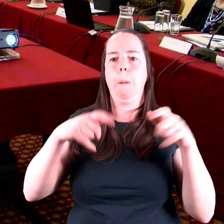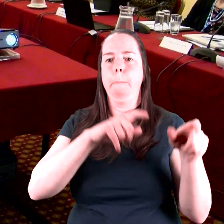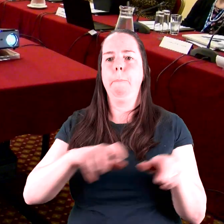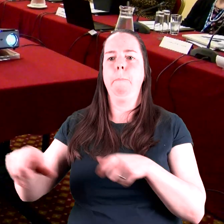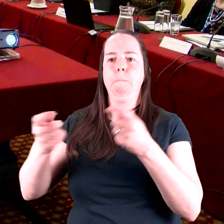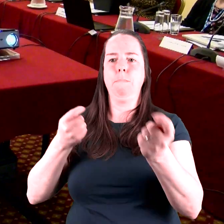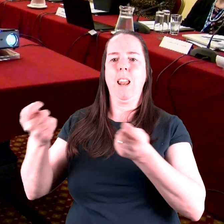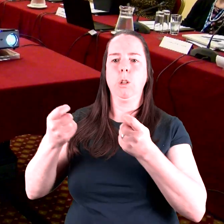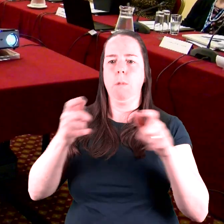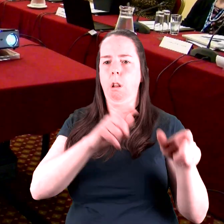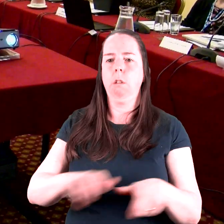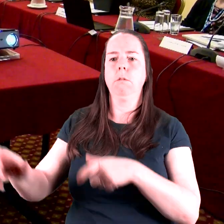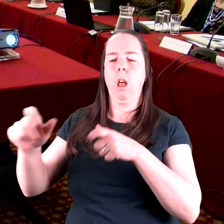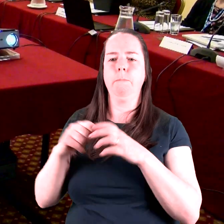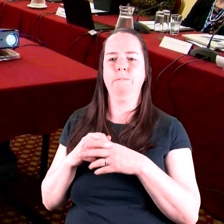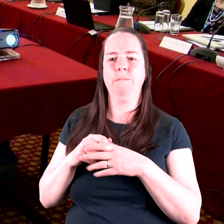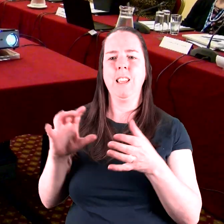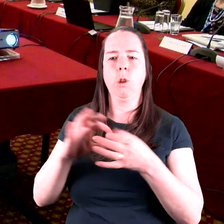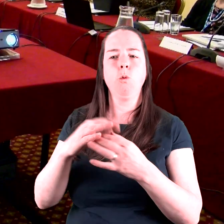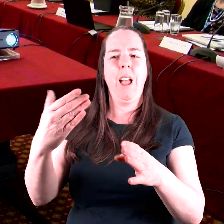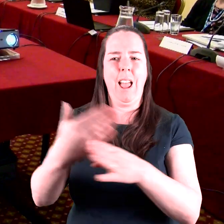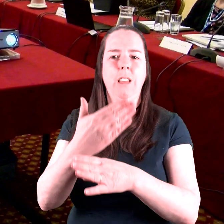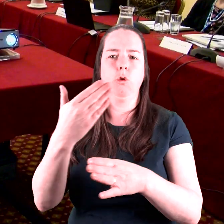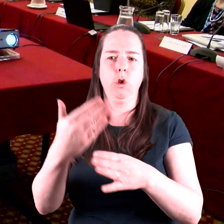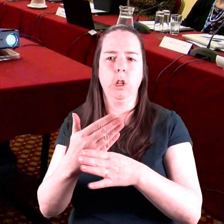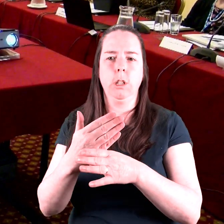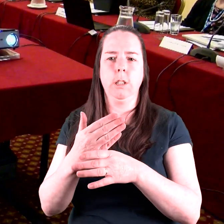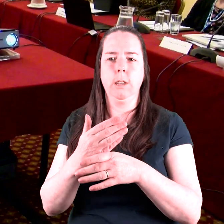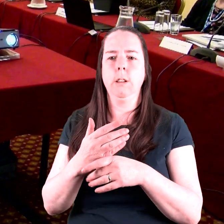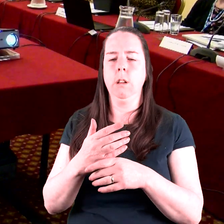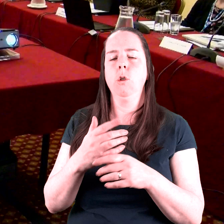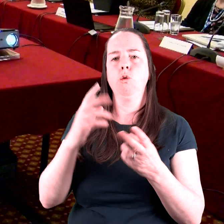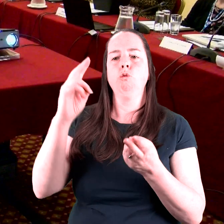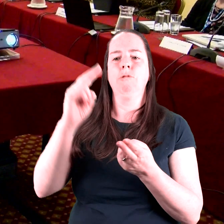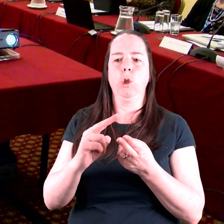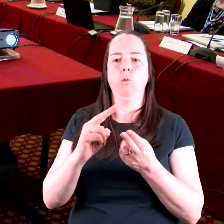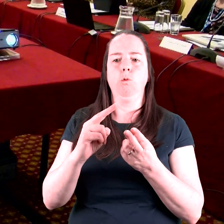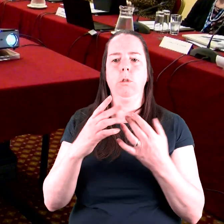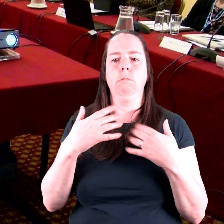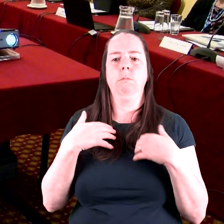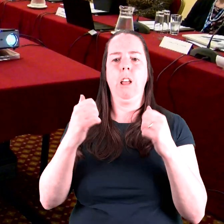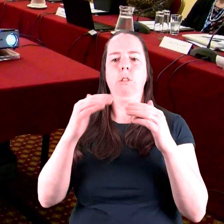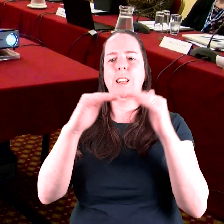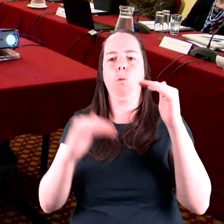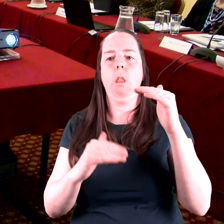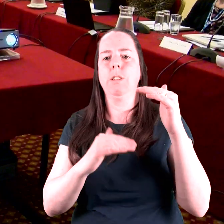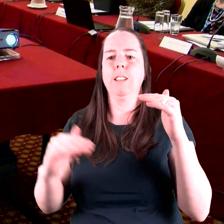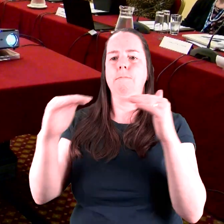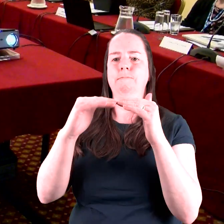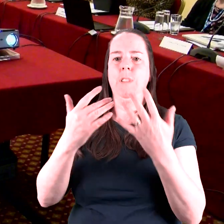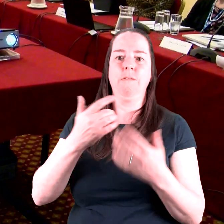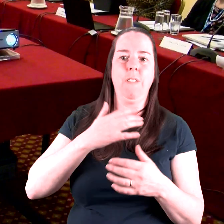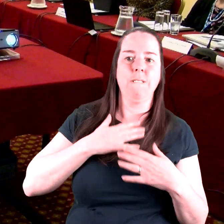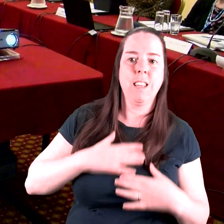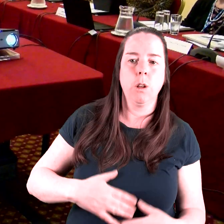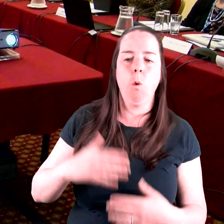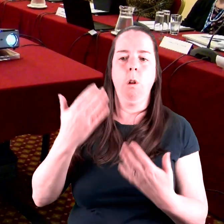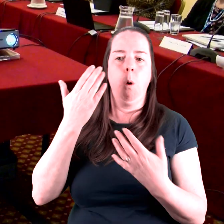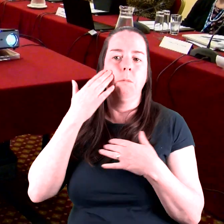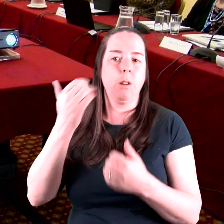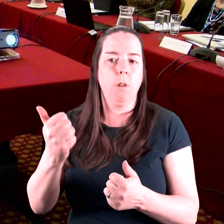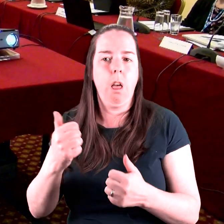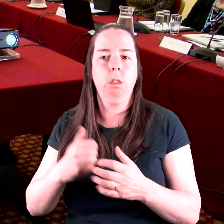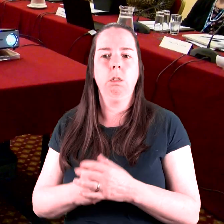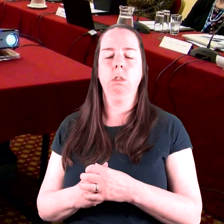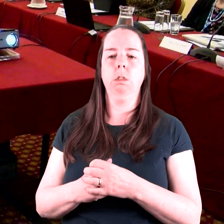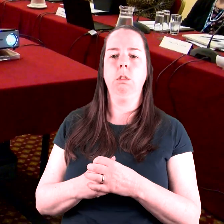it's about the actions through those which are more likely, in my view, to reduce some of the health inequalities, whether it's physical health, whether it's mental